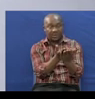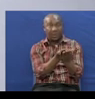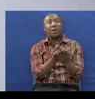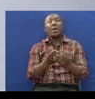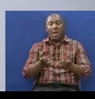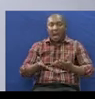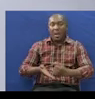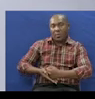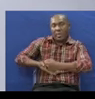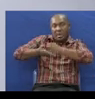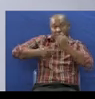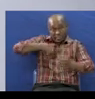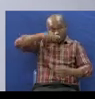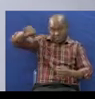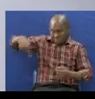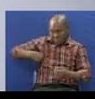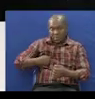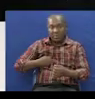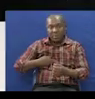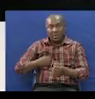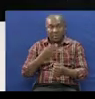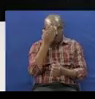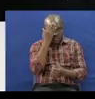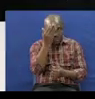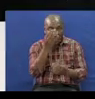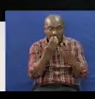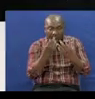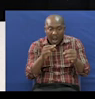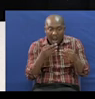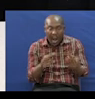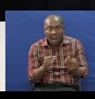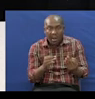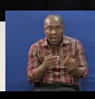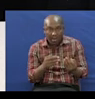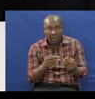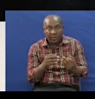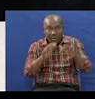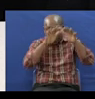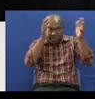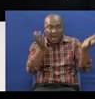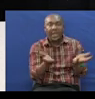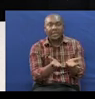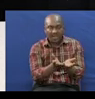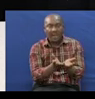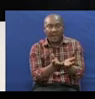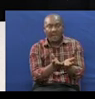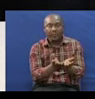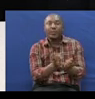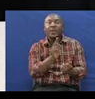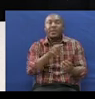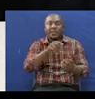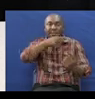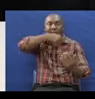These 7 evidences will help us to know how our